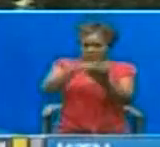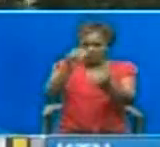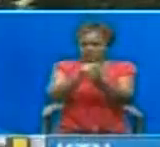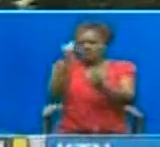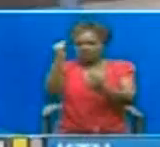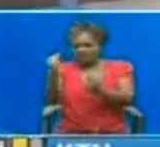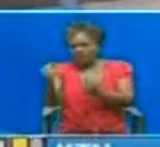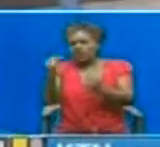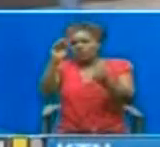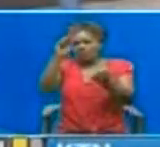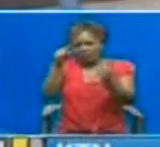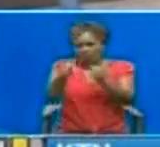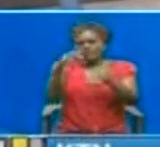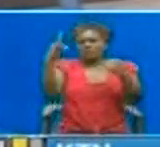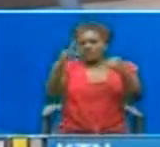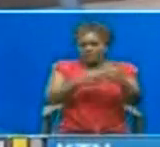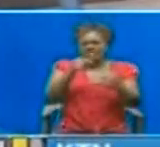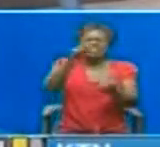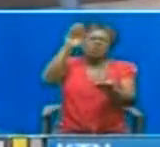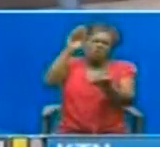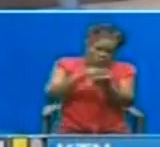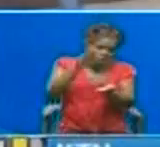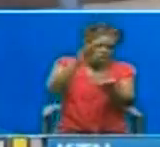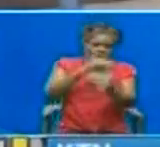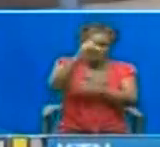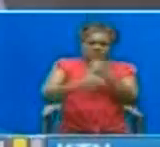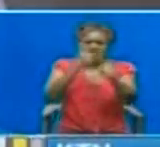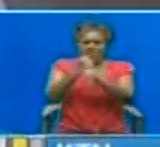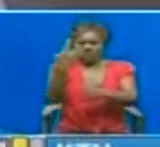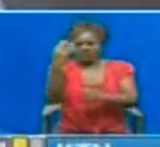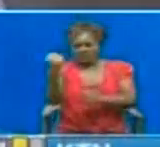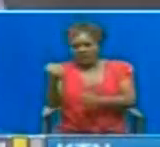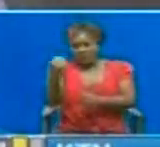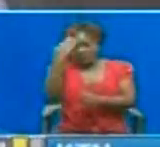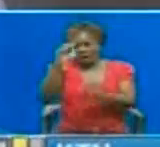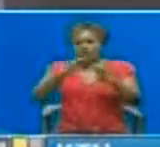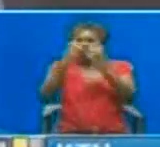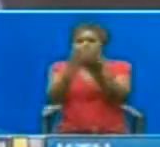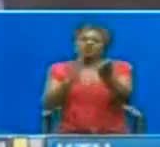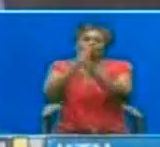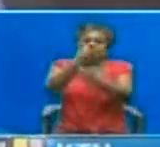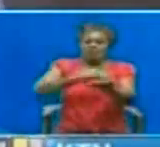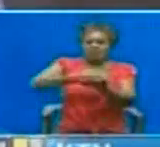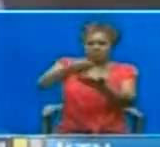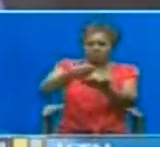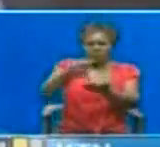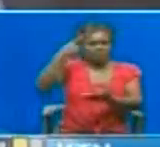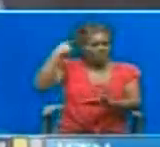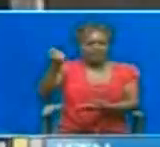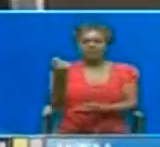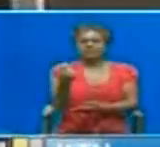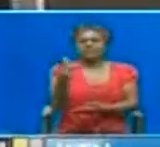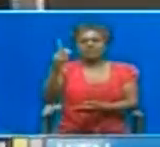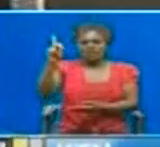15.8 billion shillings, which was the lowest in the last 5 years due to global oversupply of the black tea variety. According